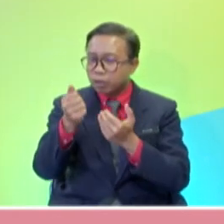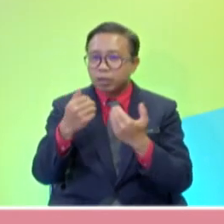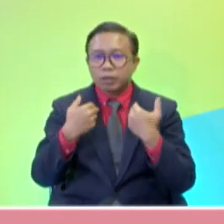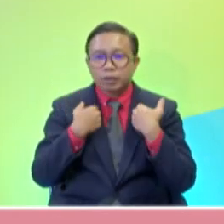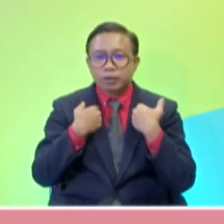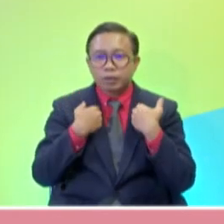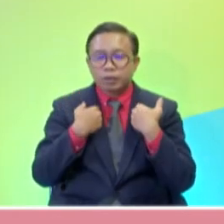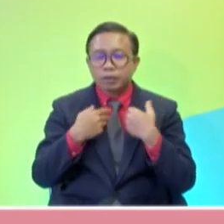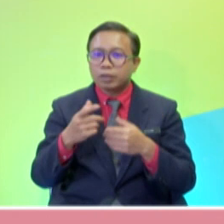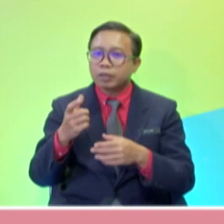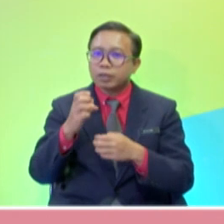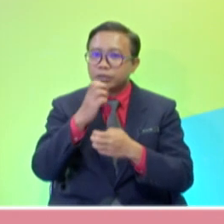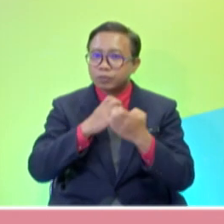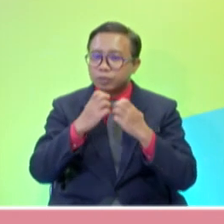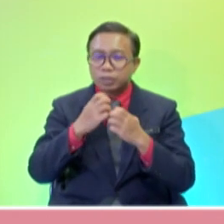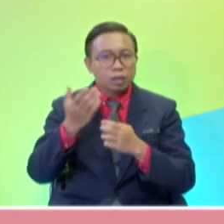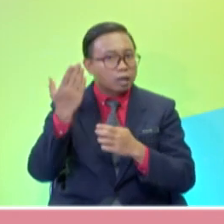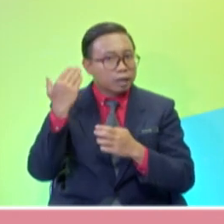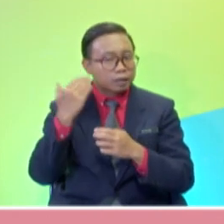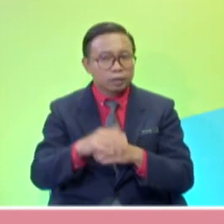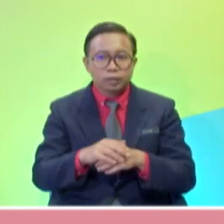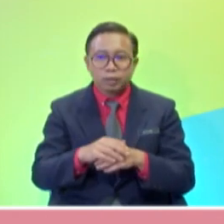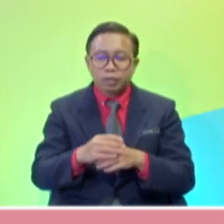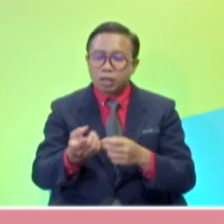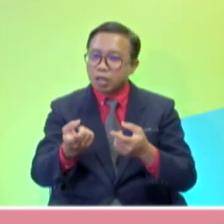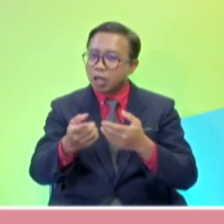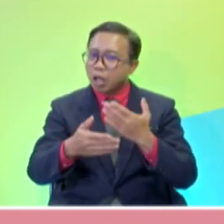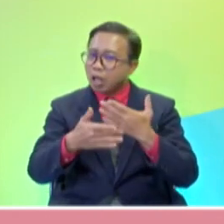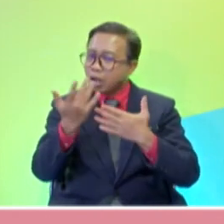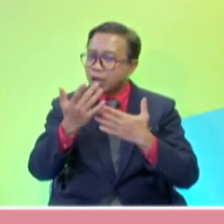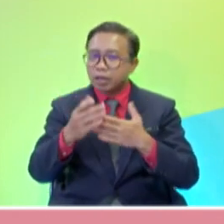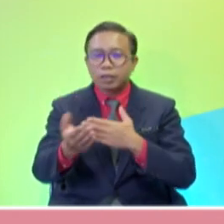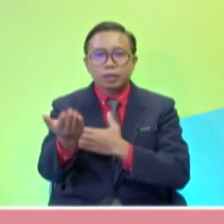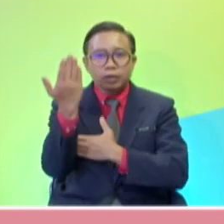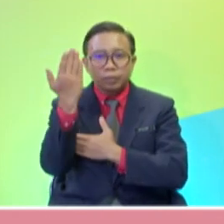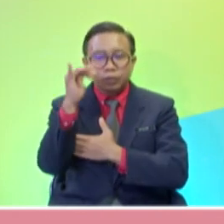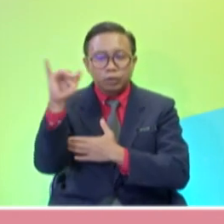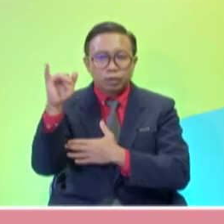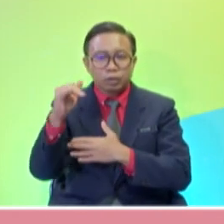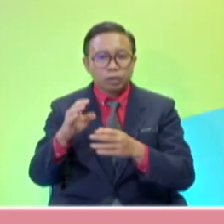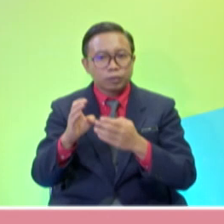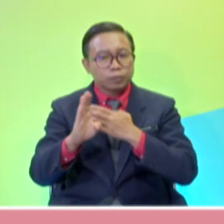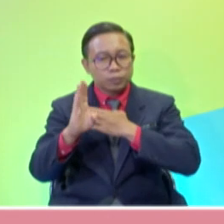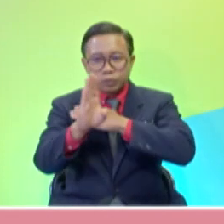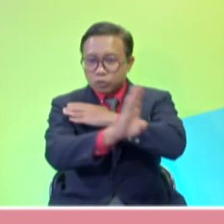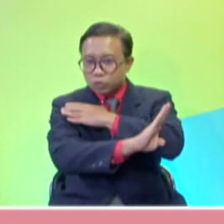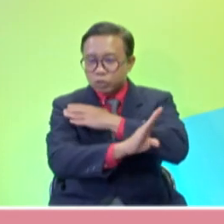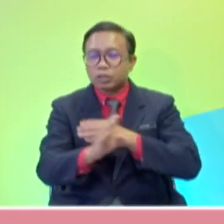lunch experience later. It's still early in the morning and I am preparing to go to the beach for my next activity.